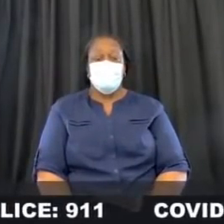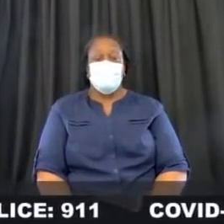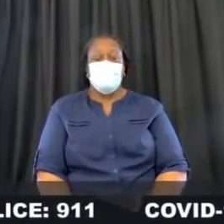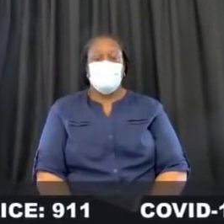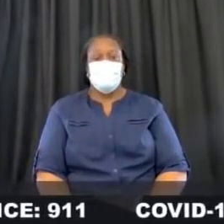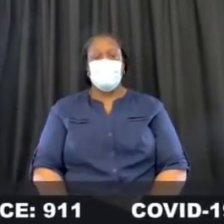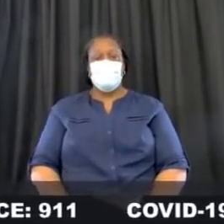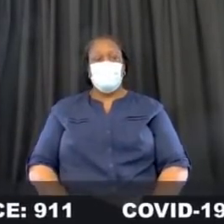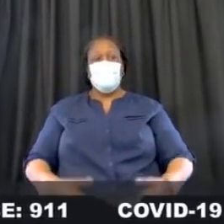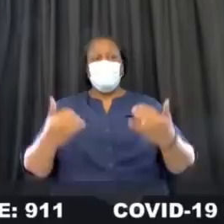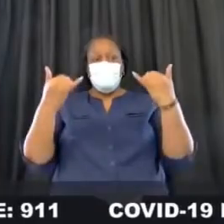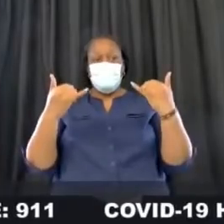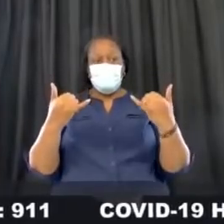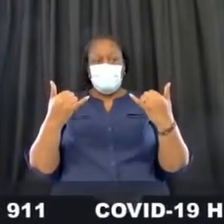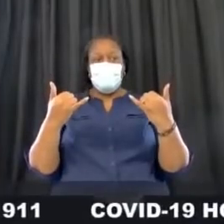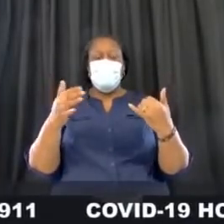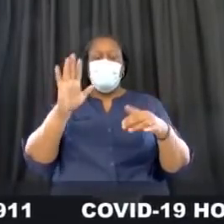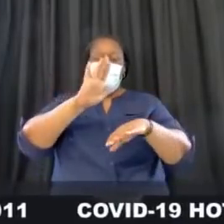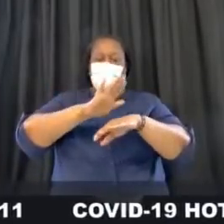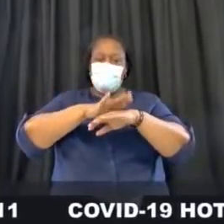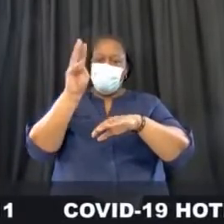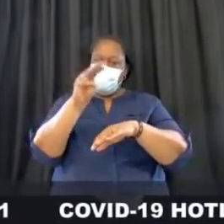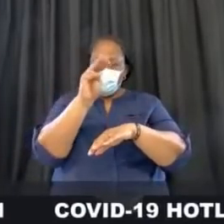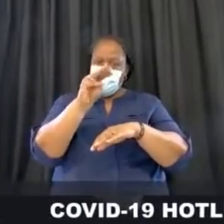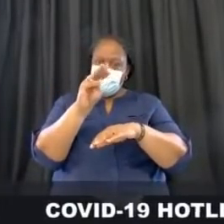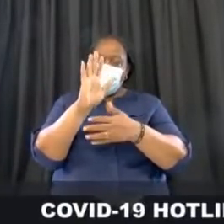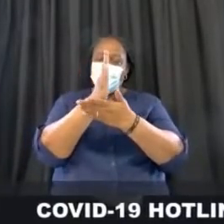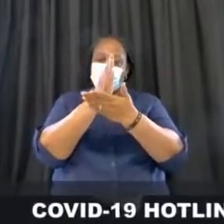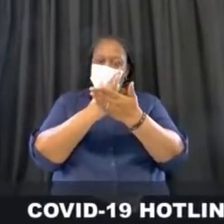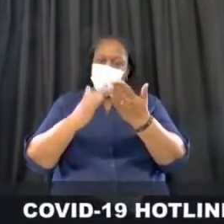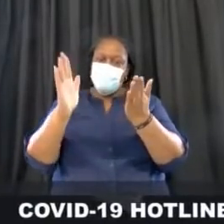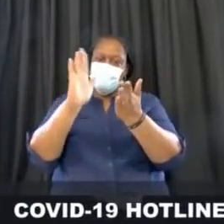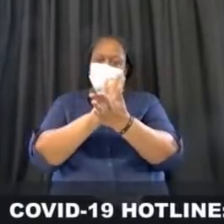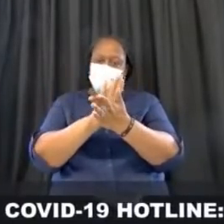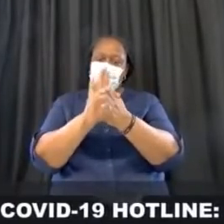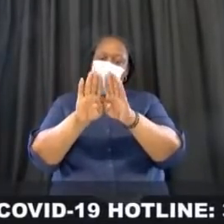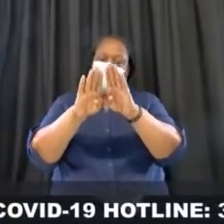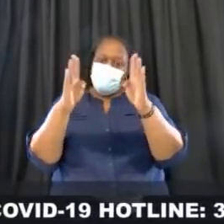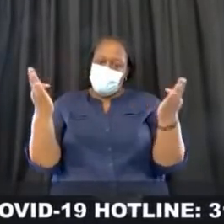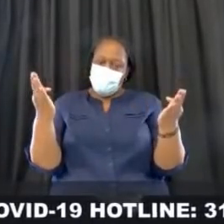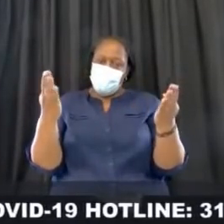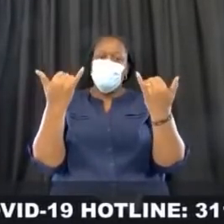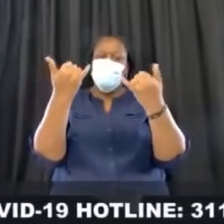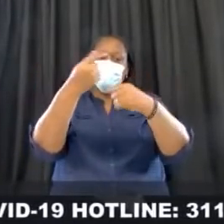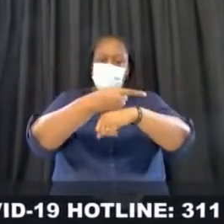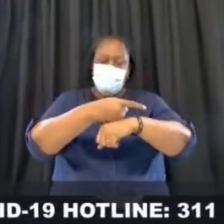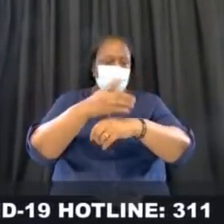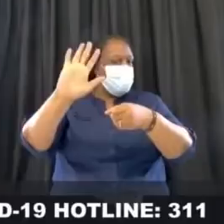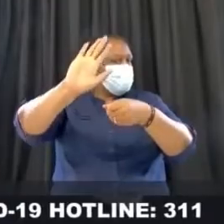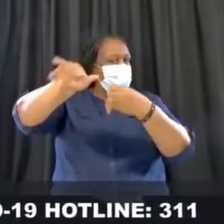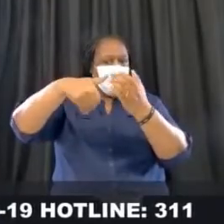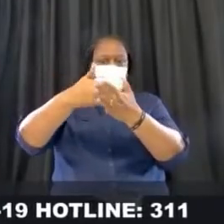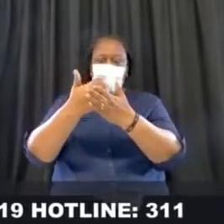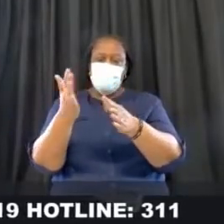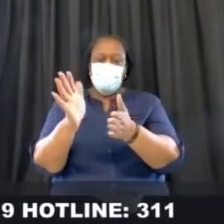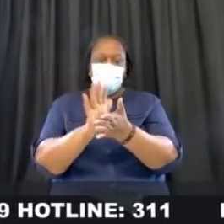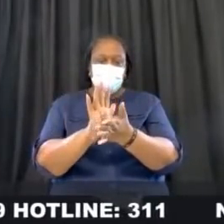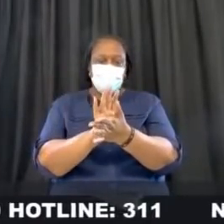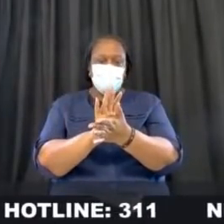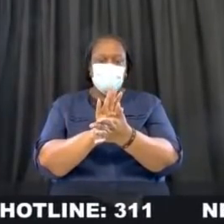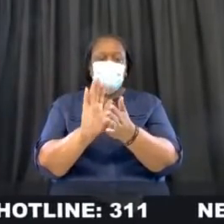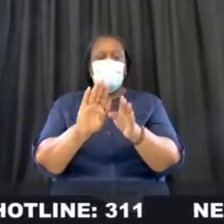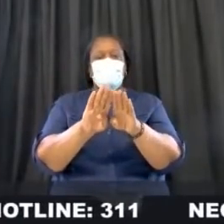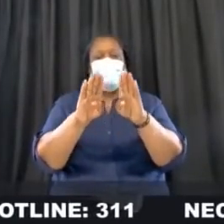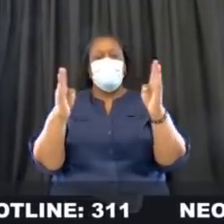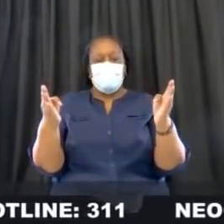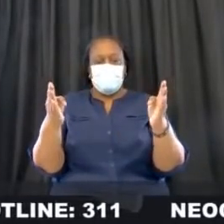schools would have opened today. We want to encourage you to continue to work with the Ministry of